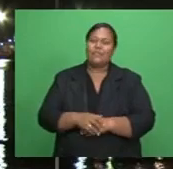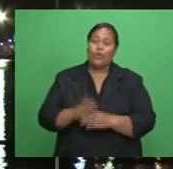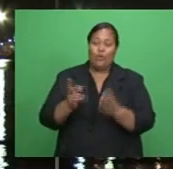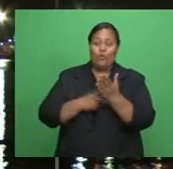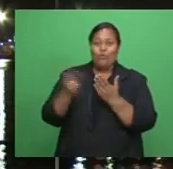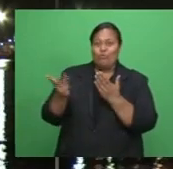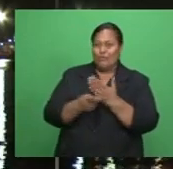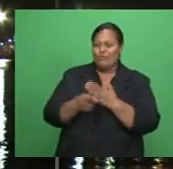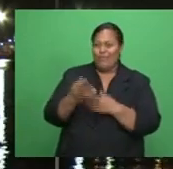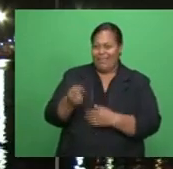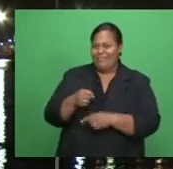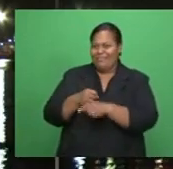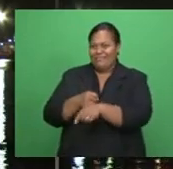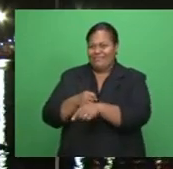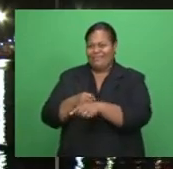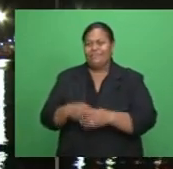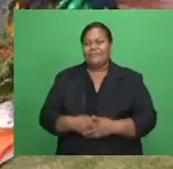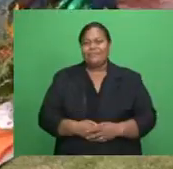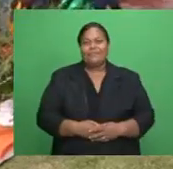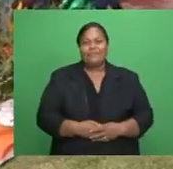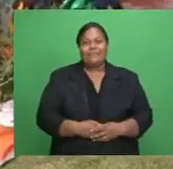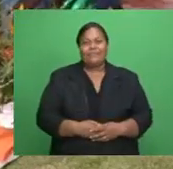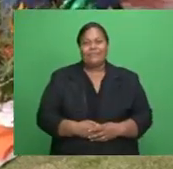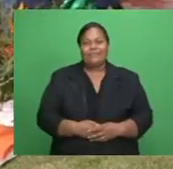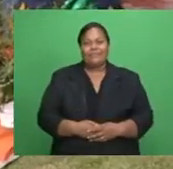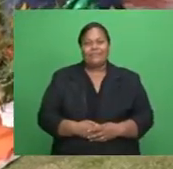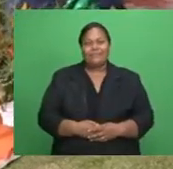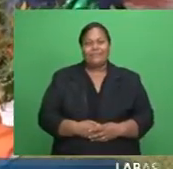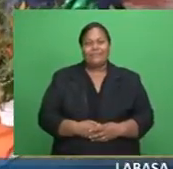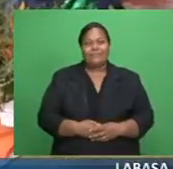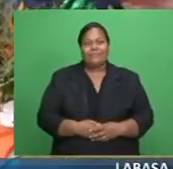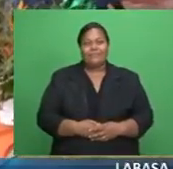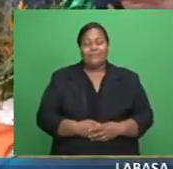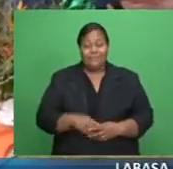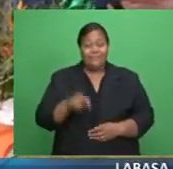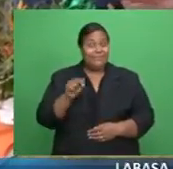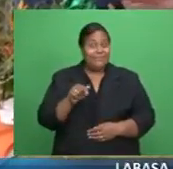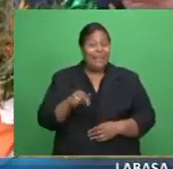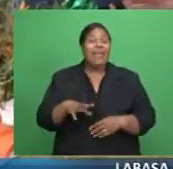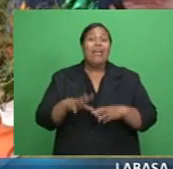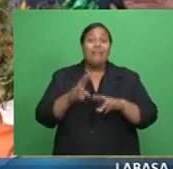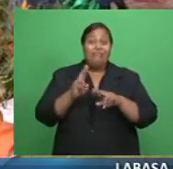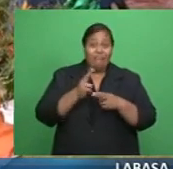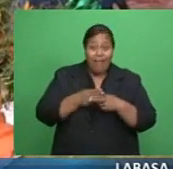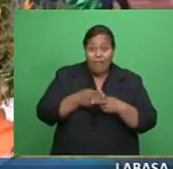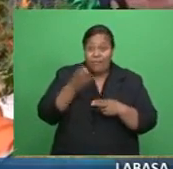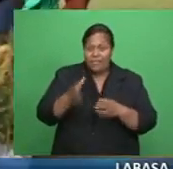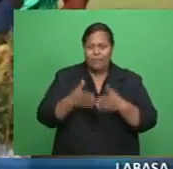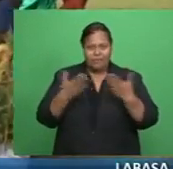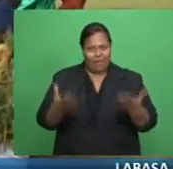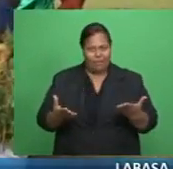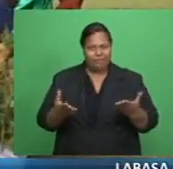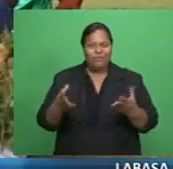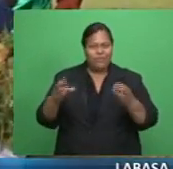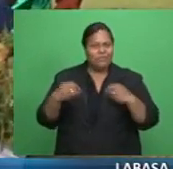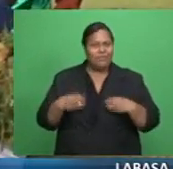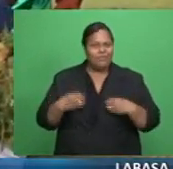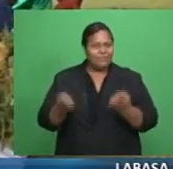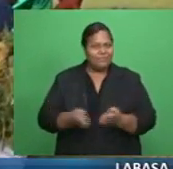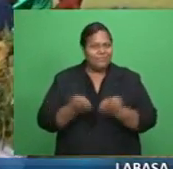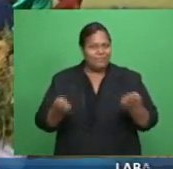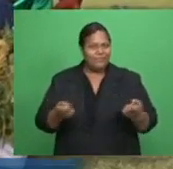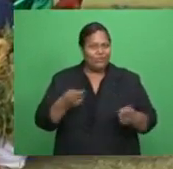Eleanor Tarangaiviu has more. These farmers of Tambia village in Maduata are now equipped with the necessary tools to help support